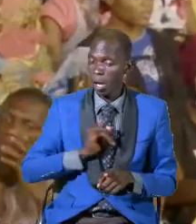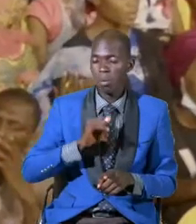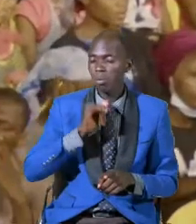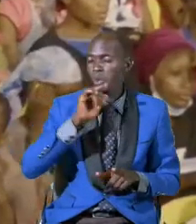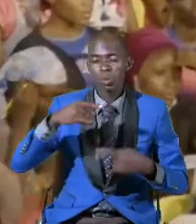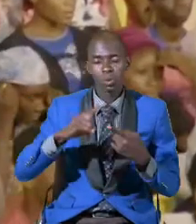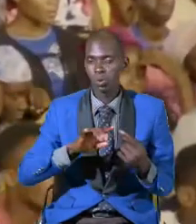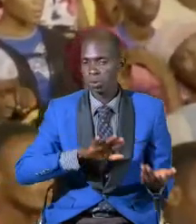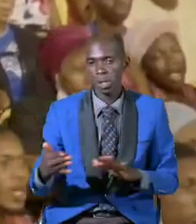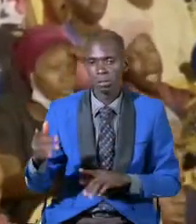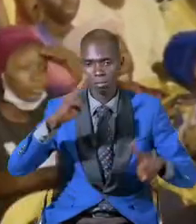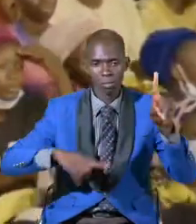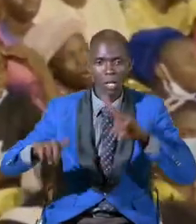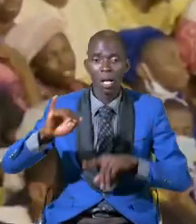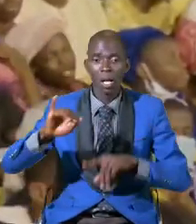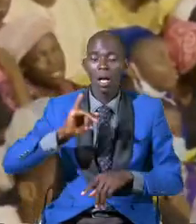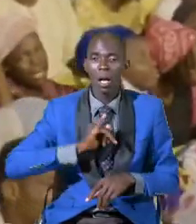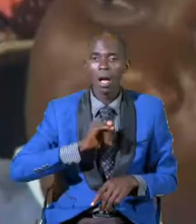I am going to live.